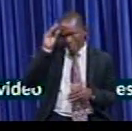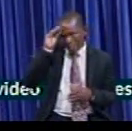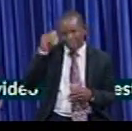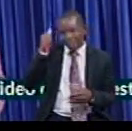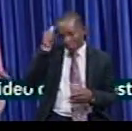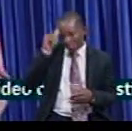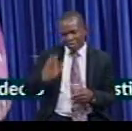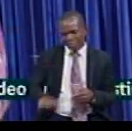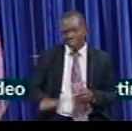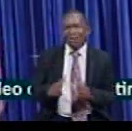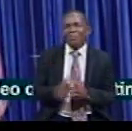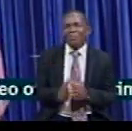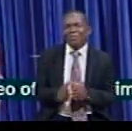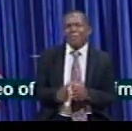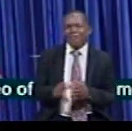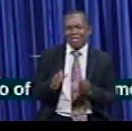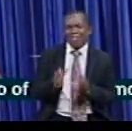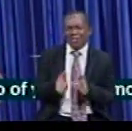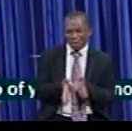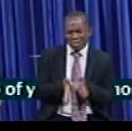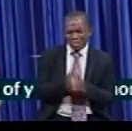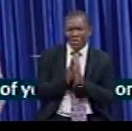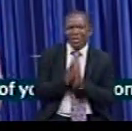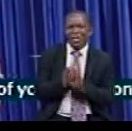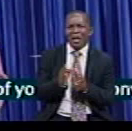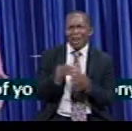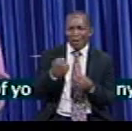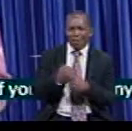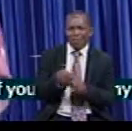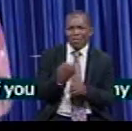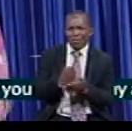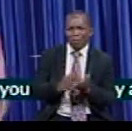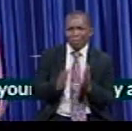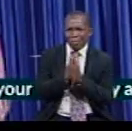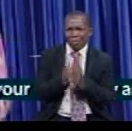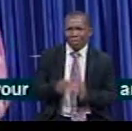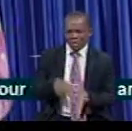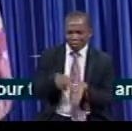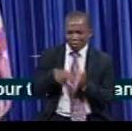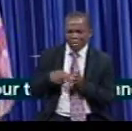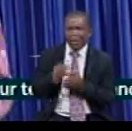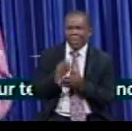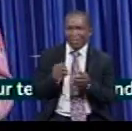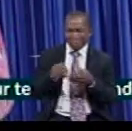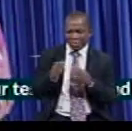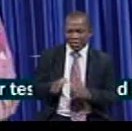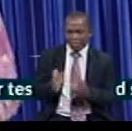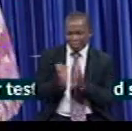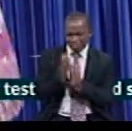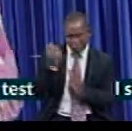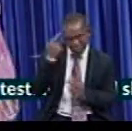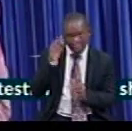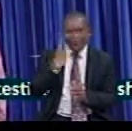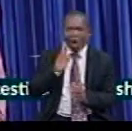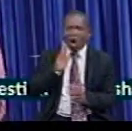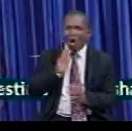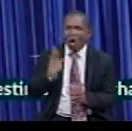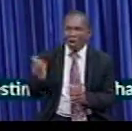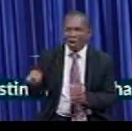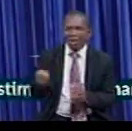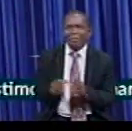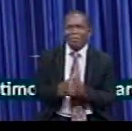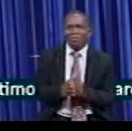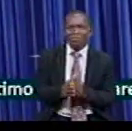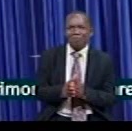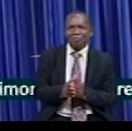and the leadership accepted it, and they prayed for her. And to the glory of God, she got a male child, and the